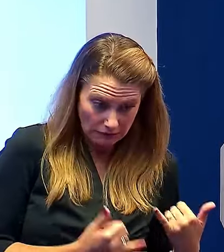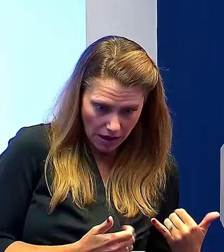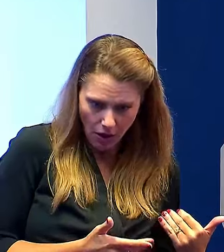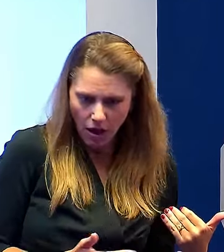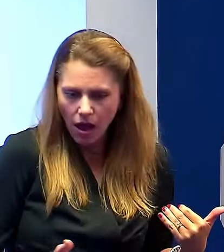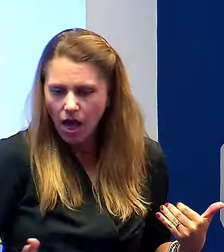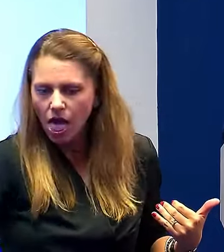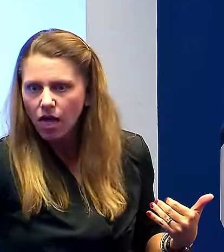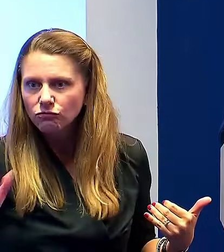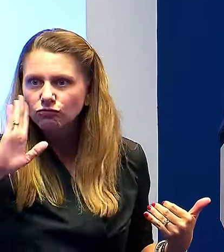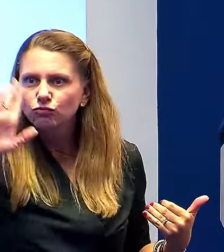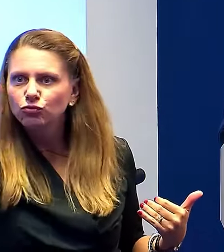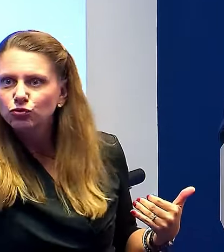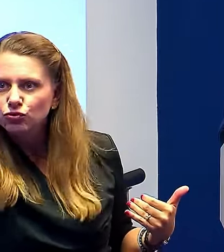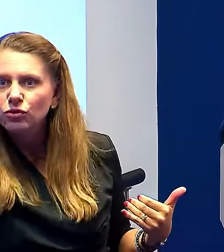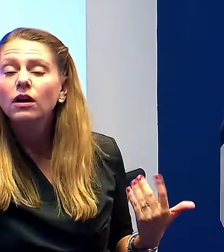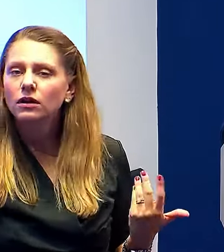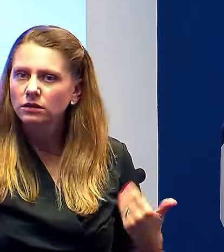all know that